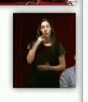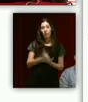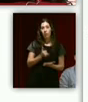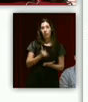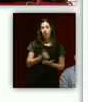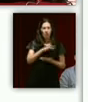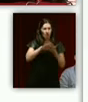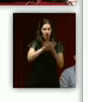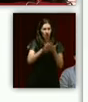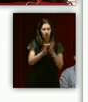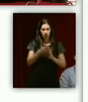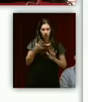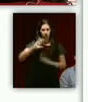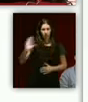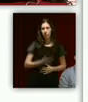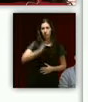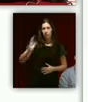So we ran some tests.